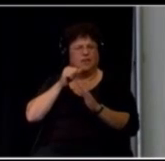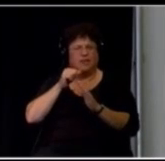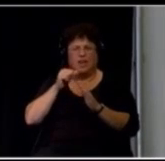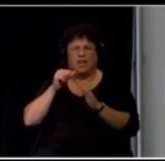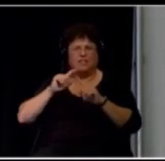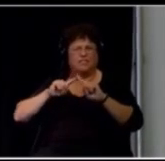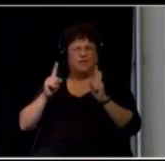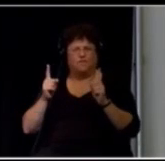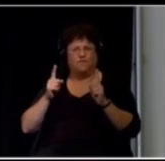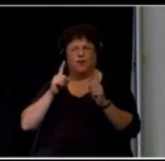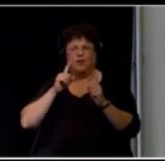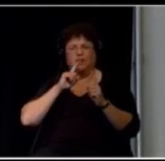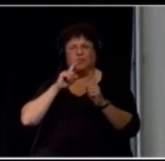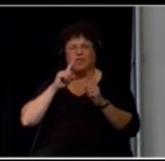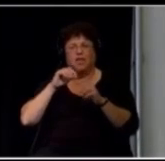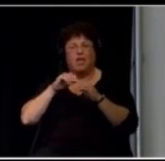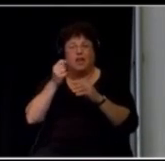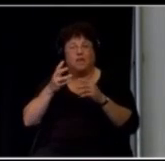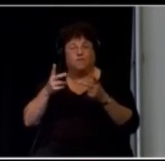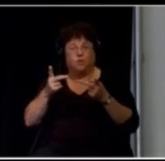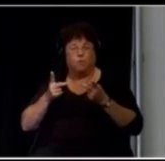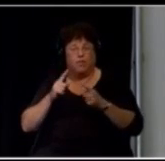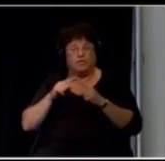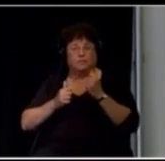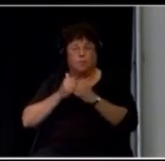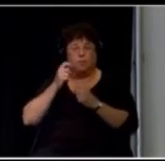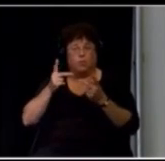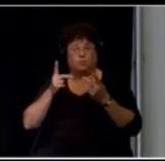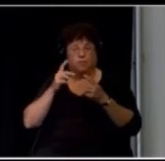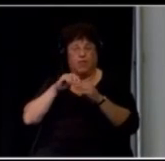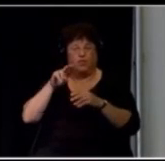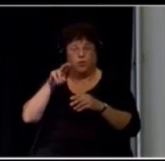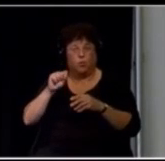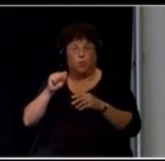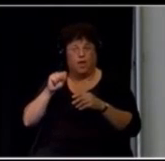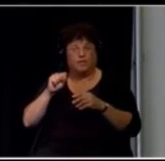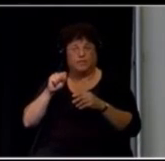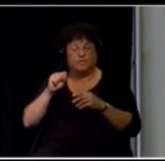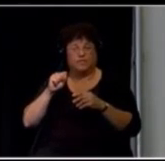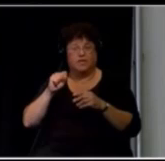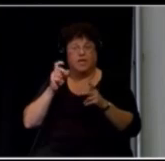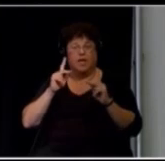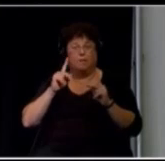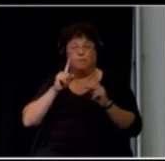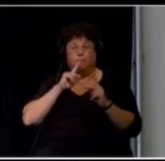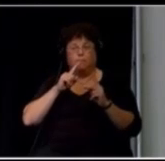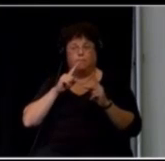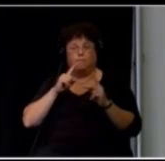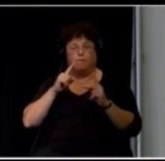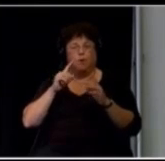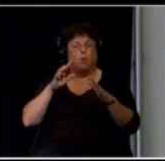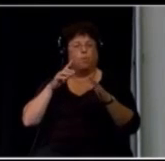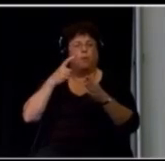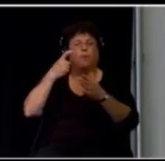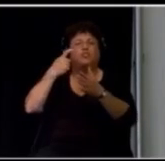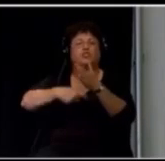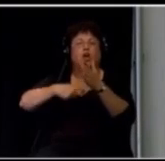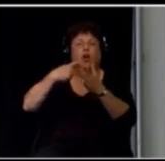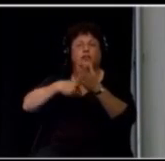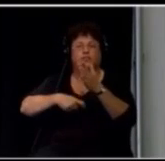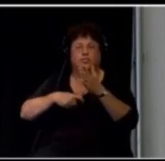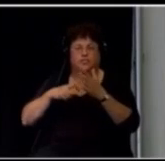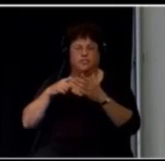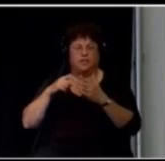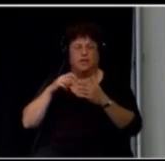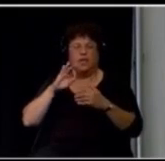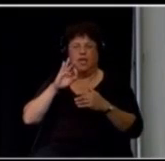substantially different. I mean, there are in a few places, but in most places in the US, people are charged something either a flat rate or something